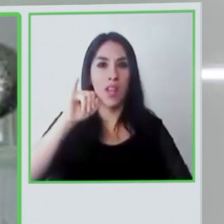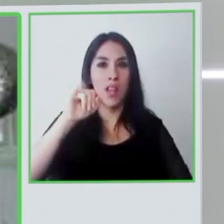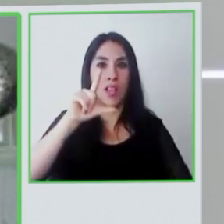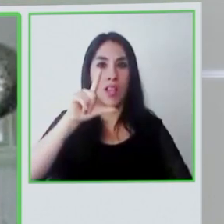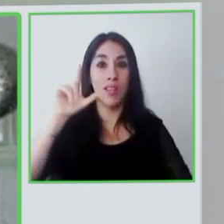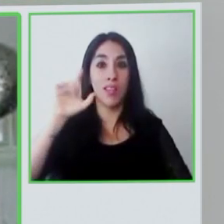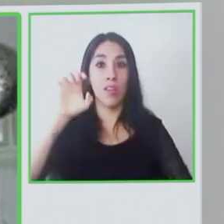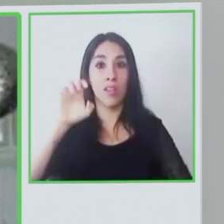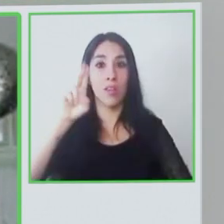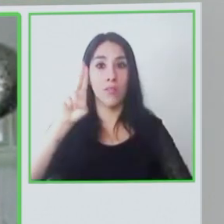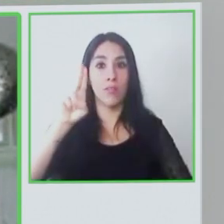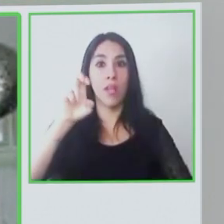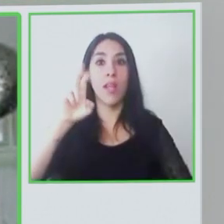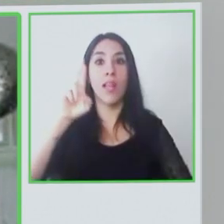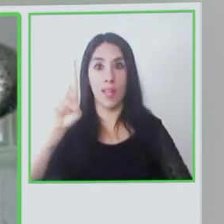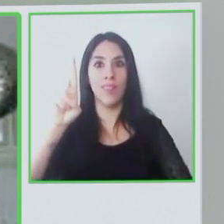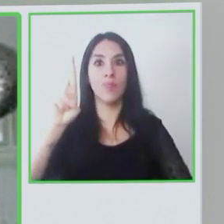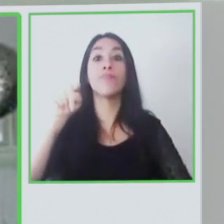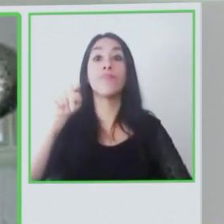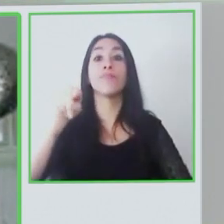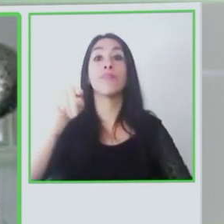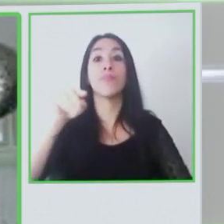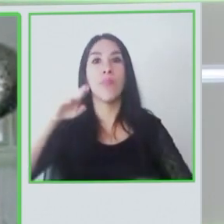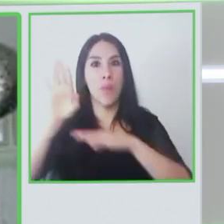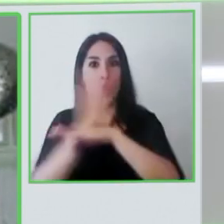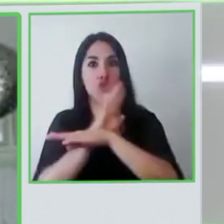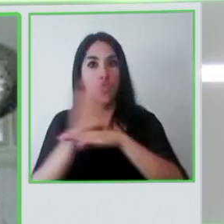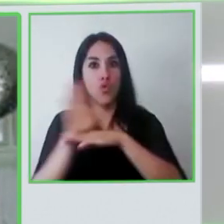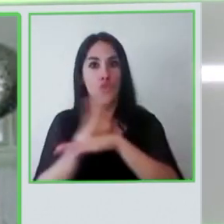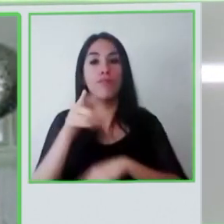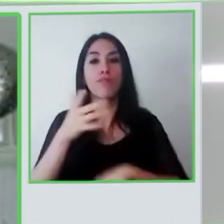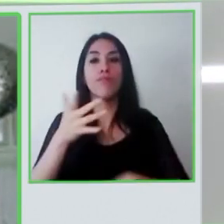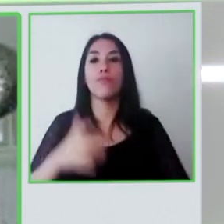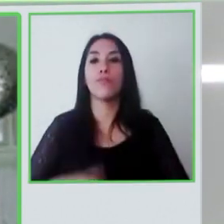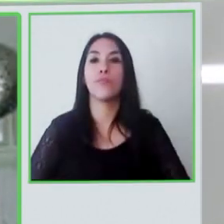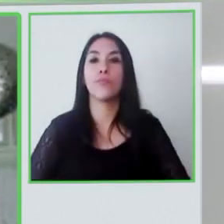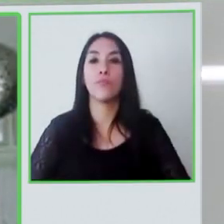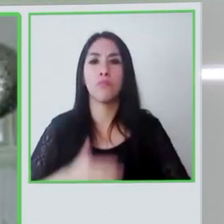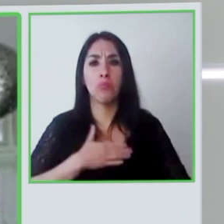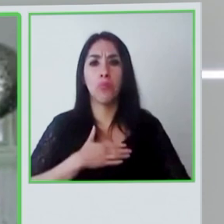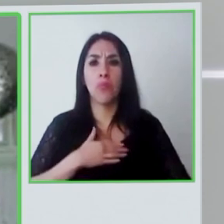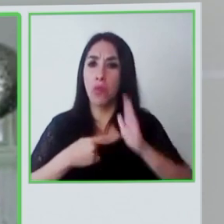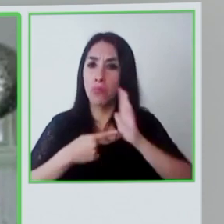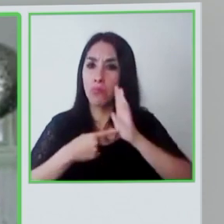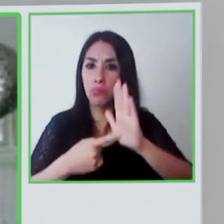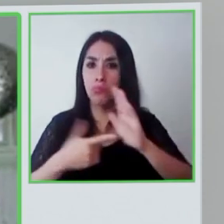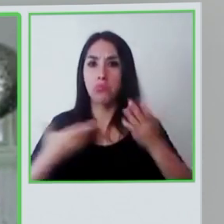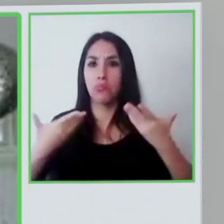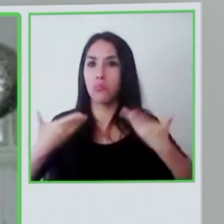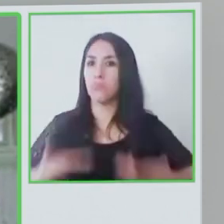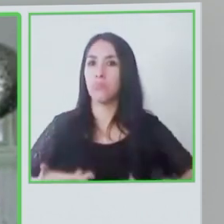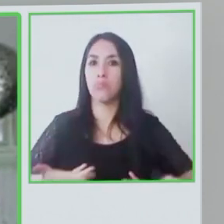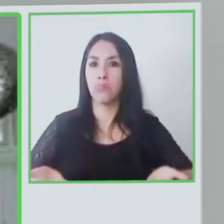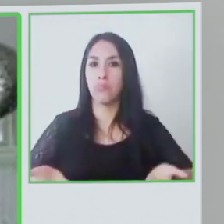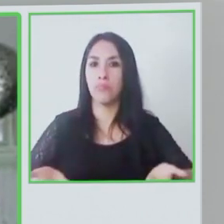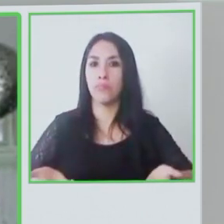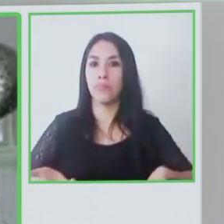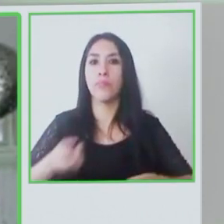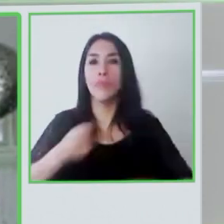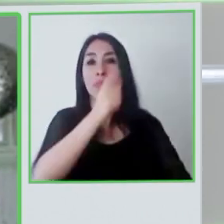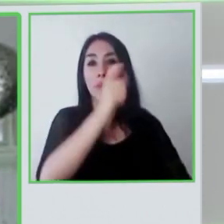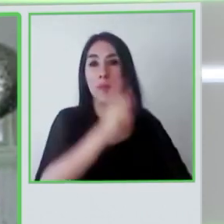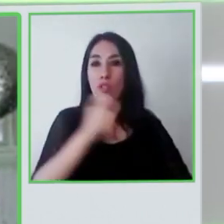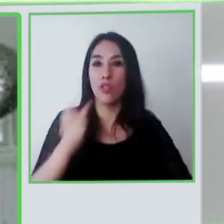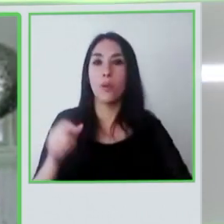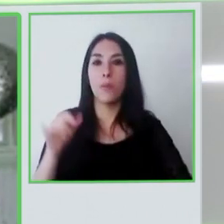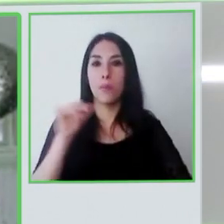is like a very powerful campaign and very simple that encourages people at Unilever, wherever